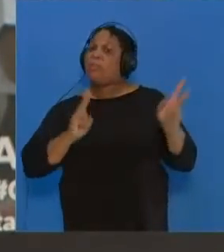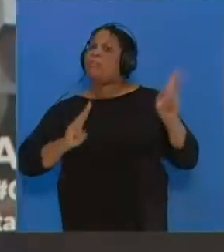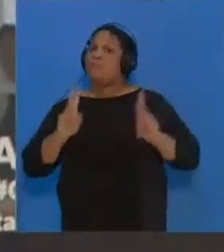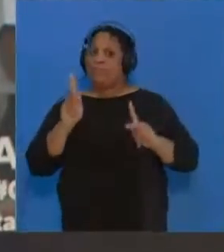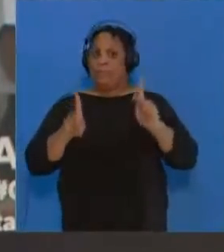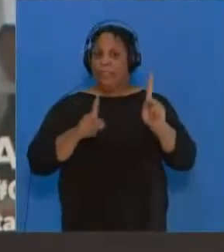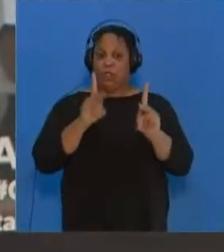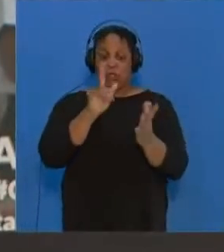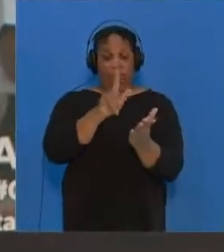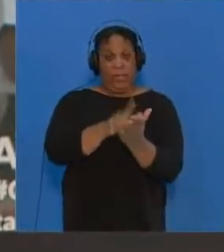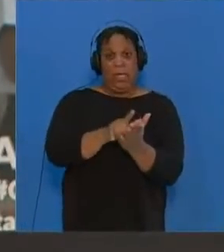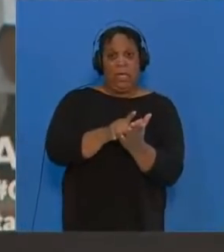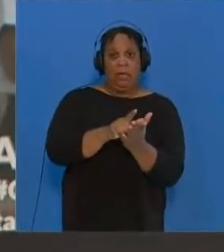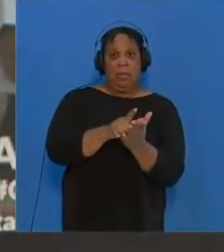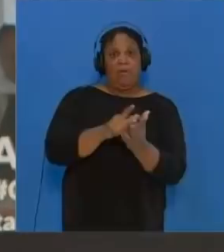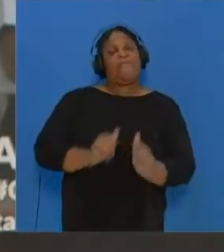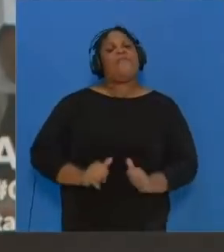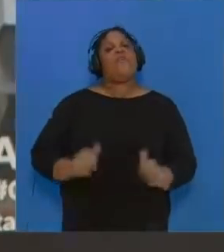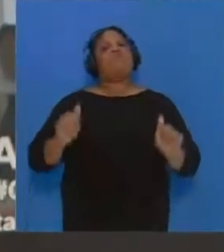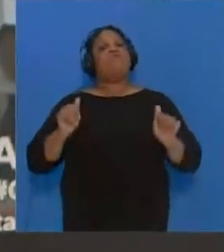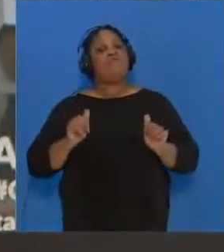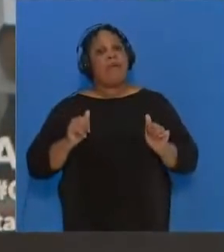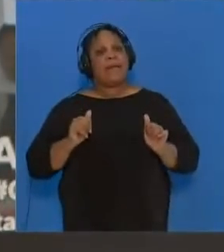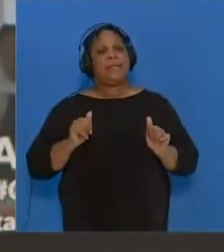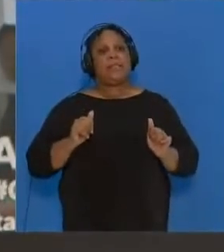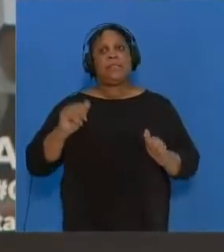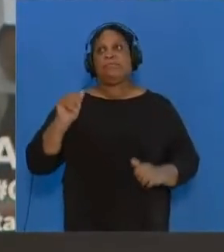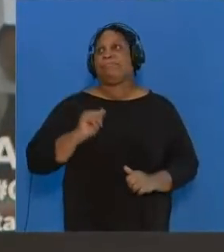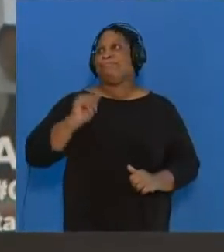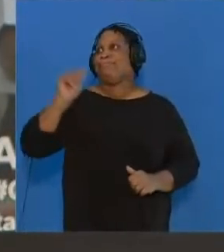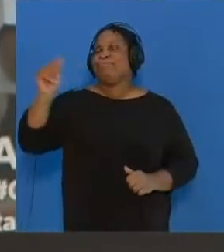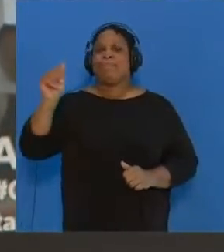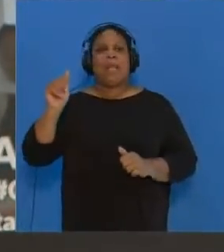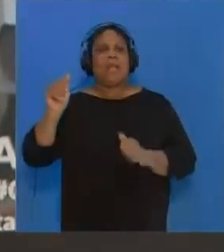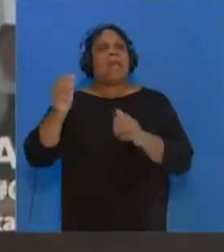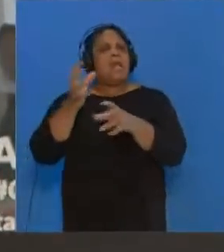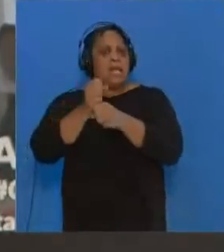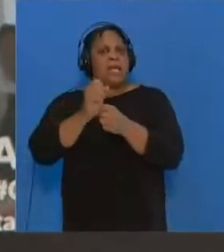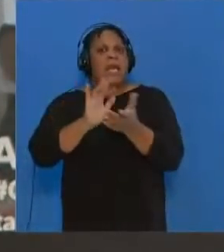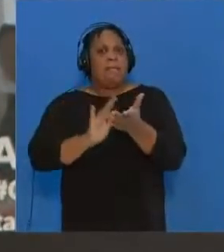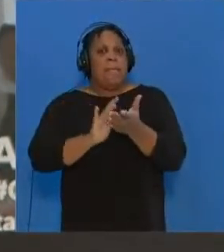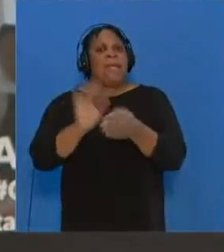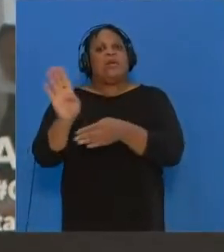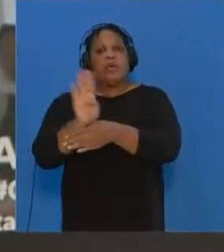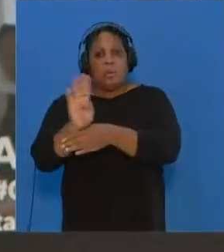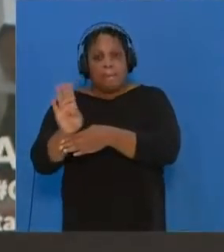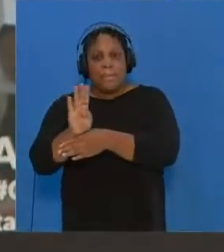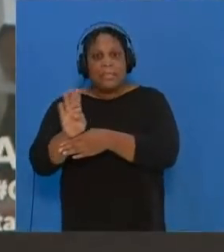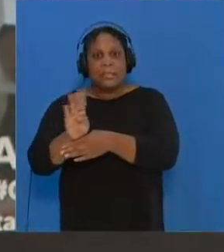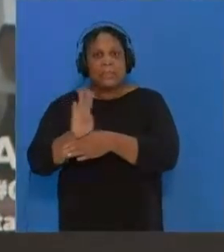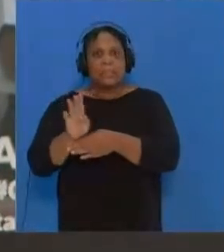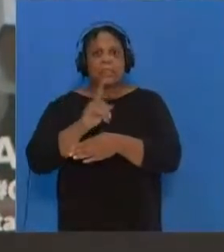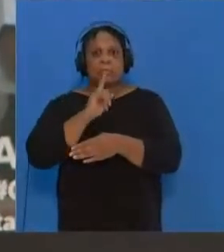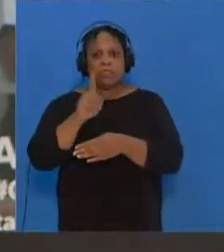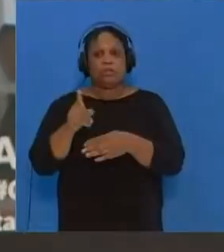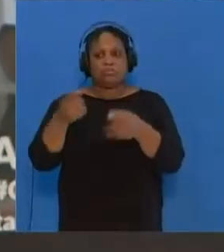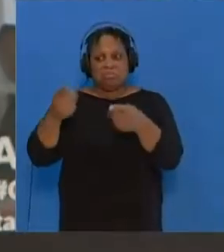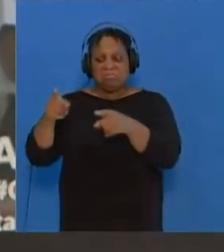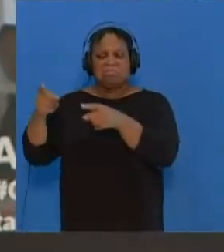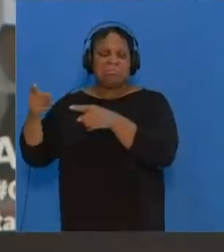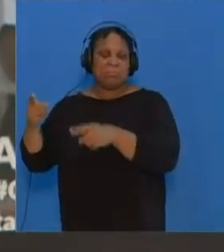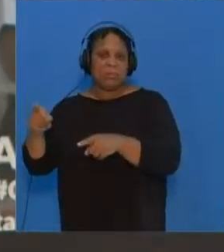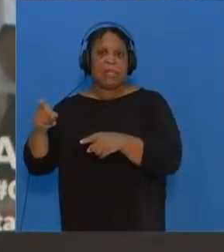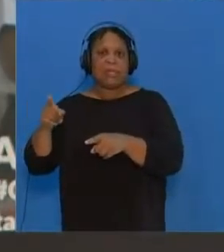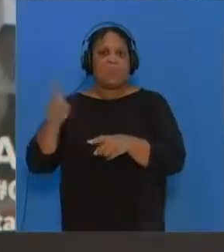are opening the airport for residents to leave, to attend medical attention, for business travel, to make sure it goes ahead and takes place as